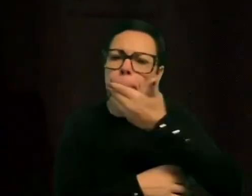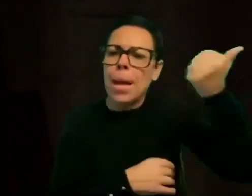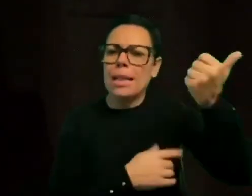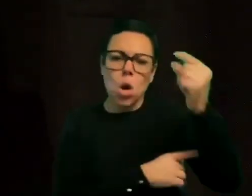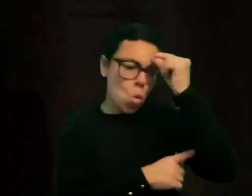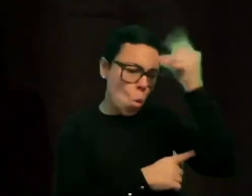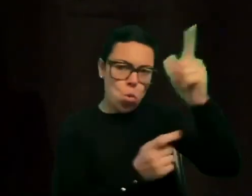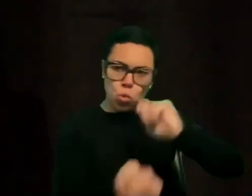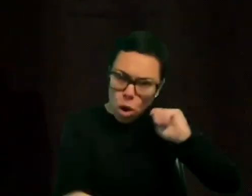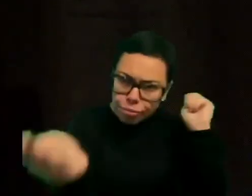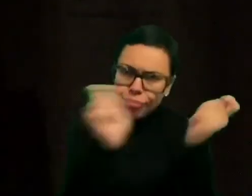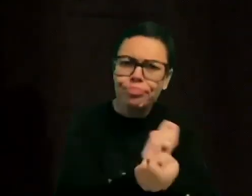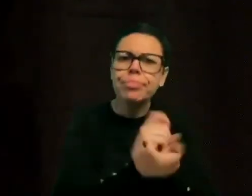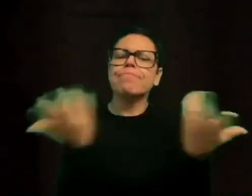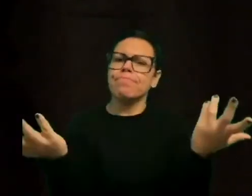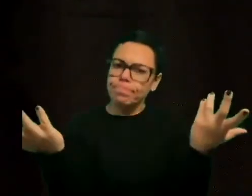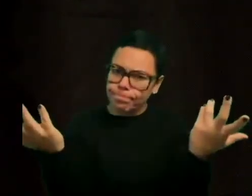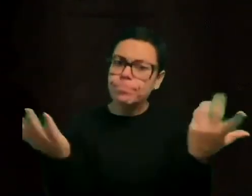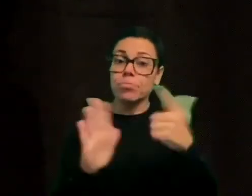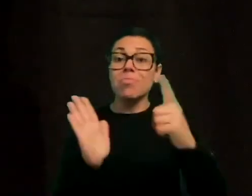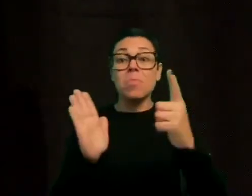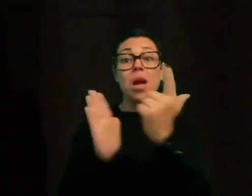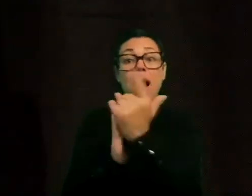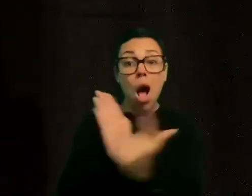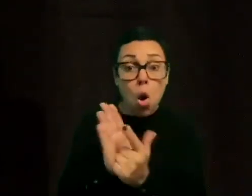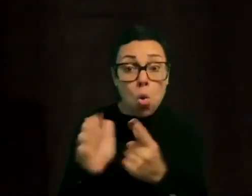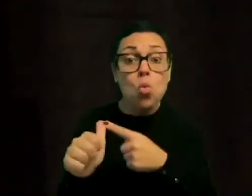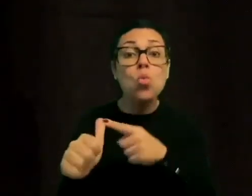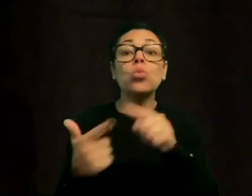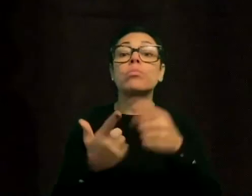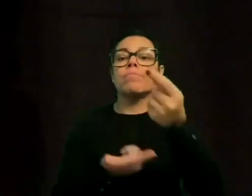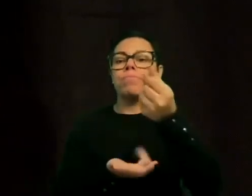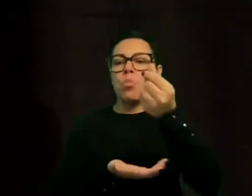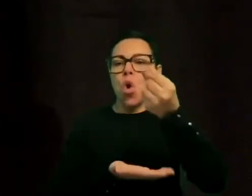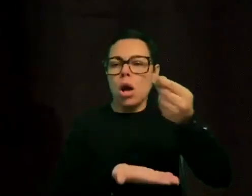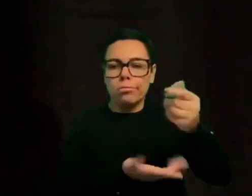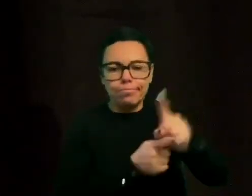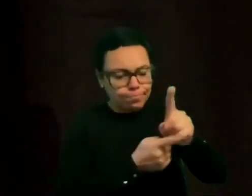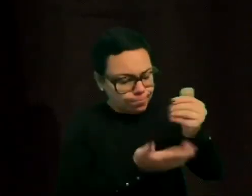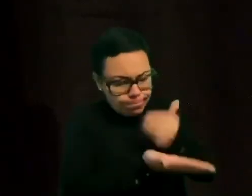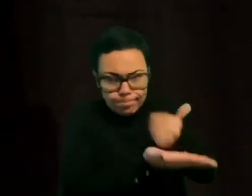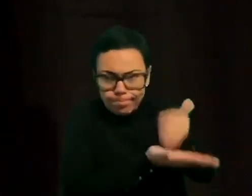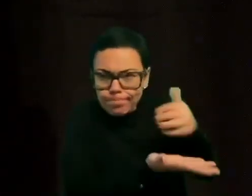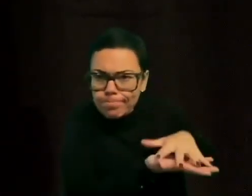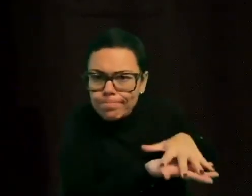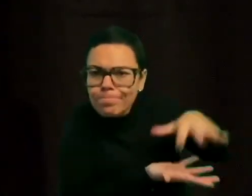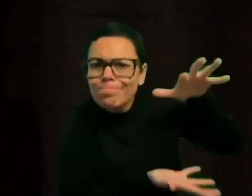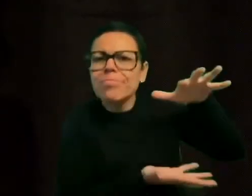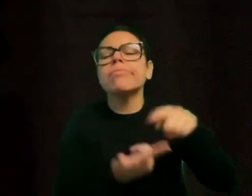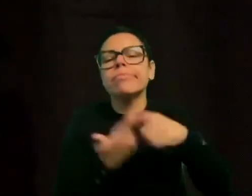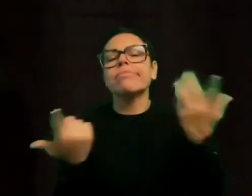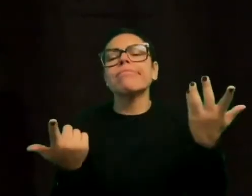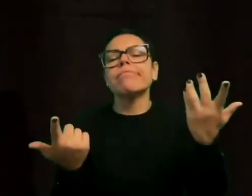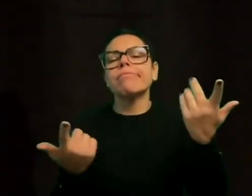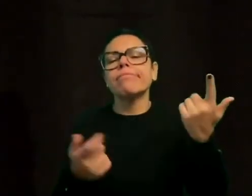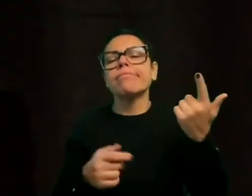and saving on spending. And I mean, obviously, it's very important for our administrations to